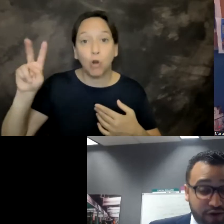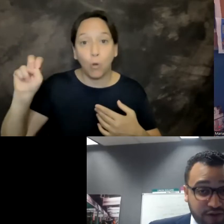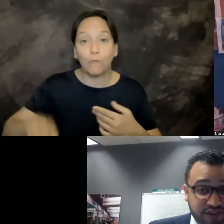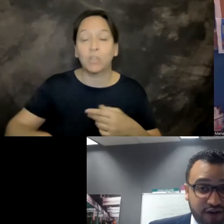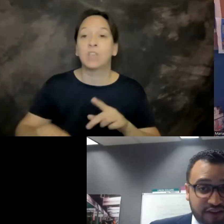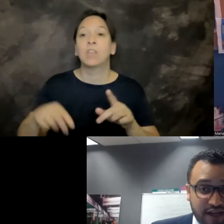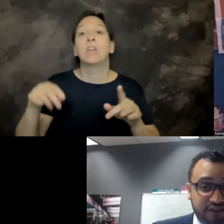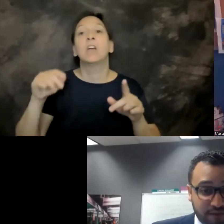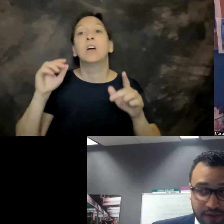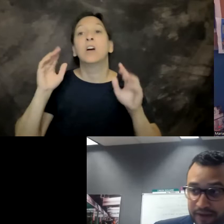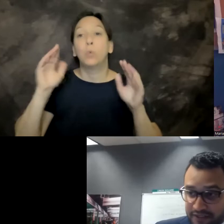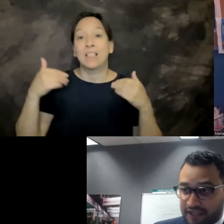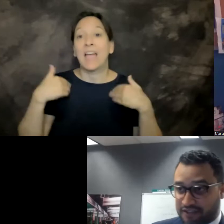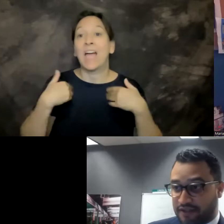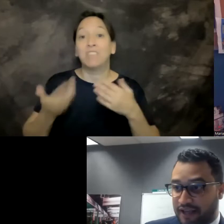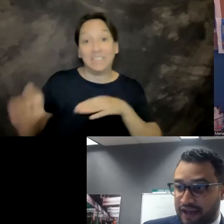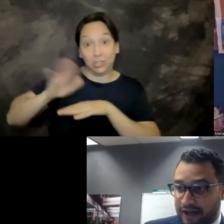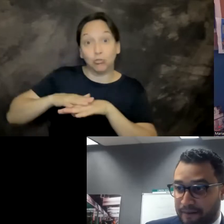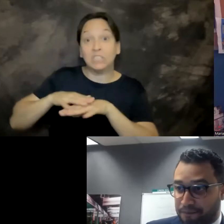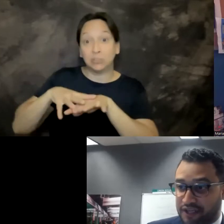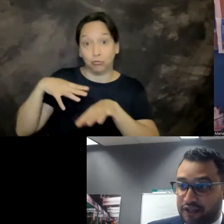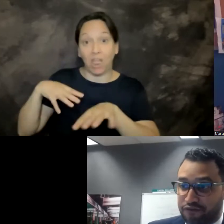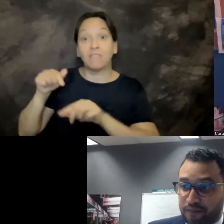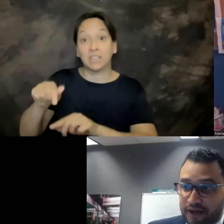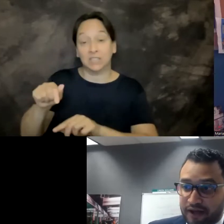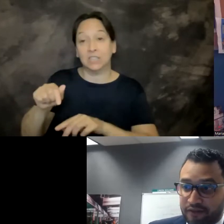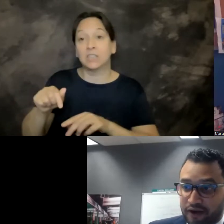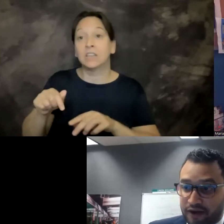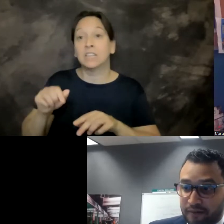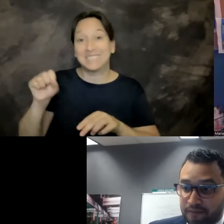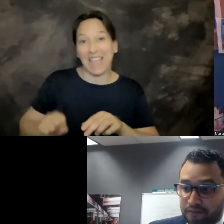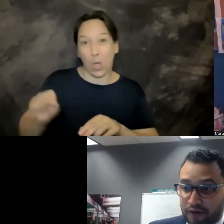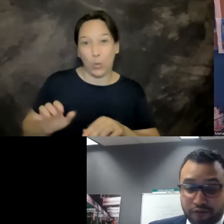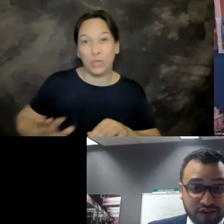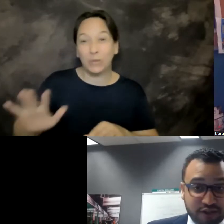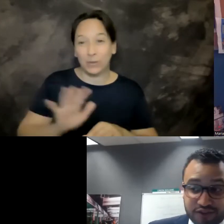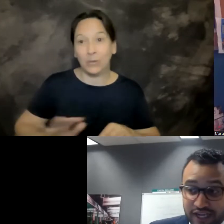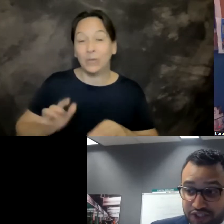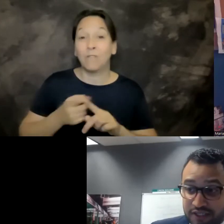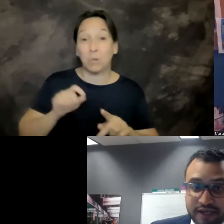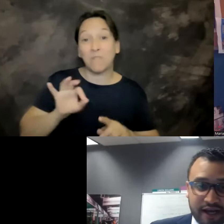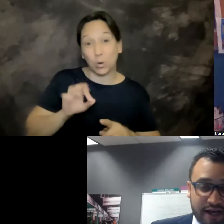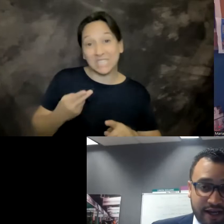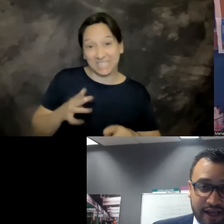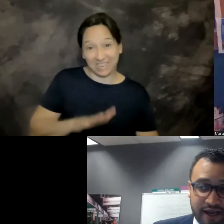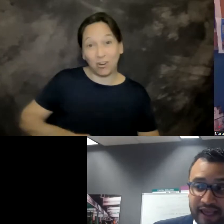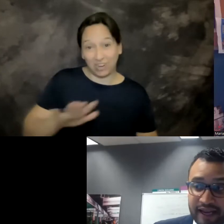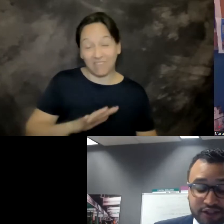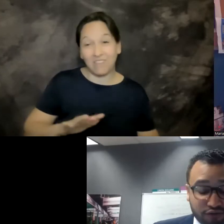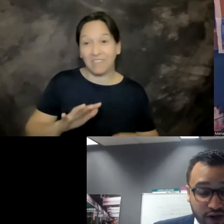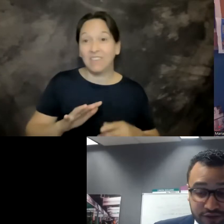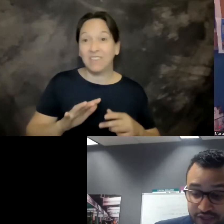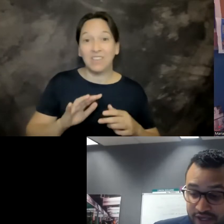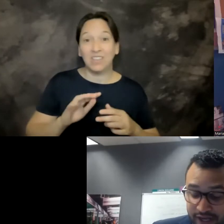and frequency on the south side as it particularly from the Forest Hills section getting